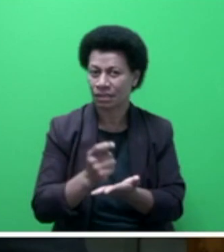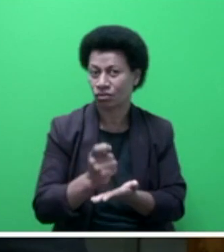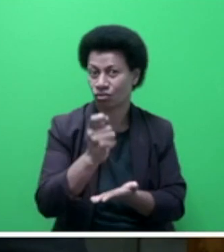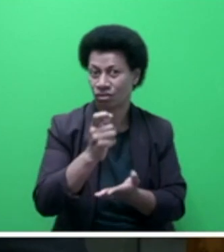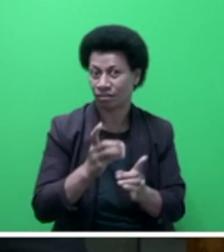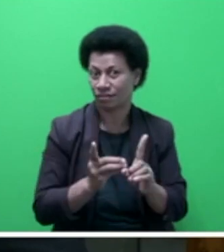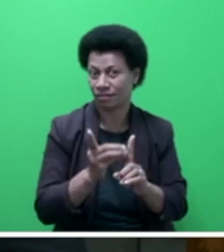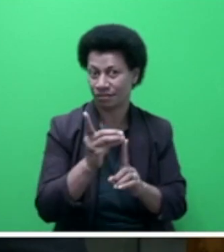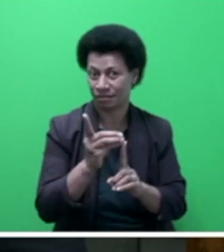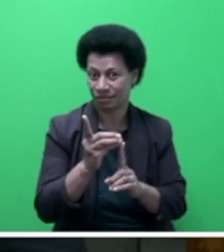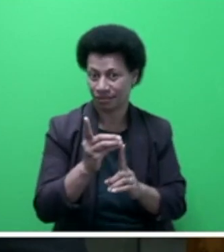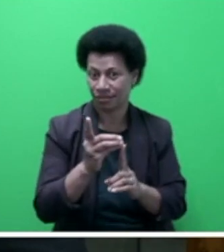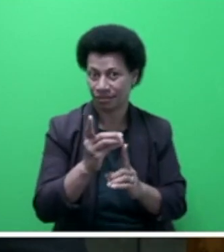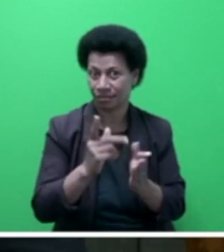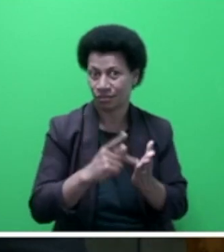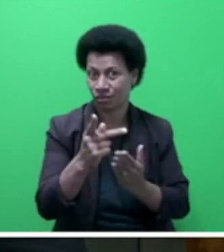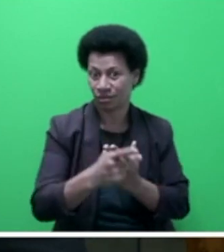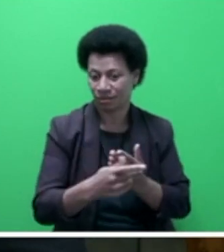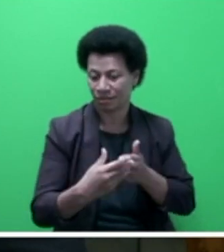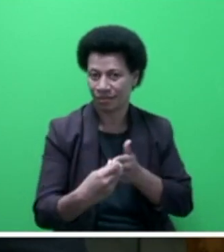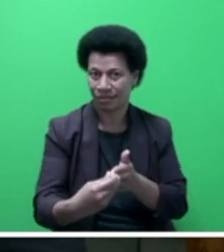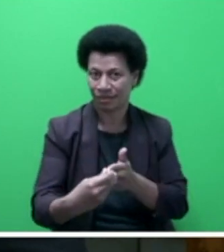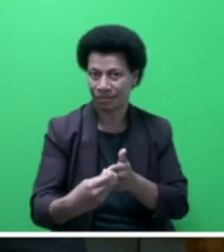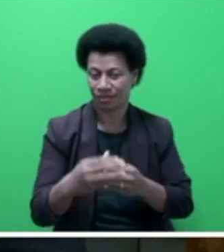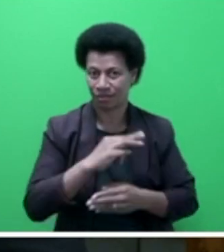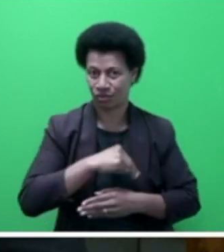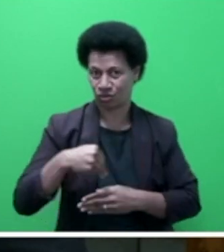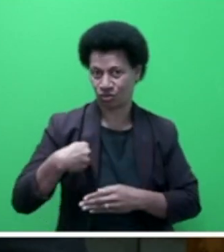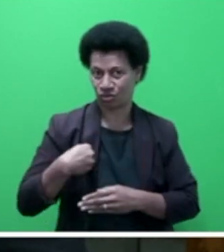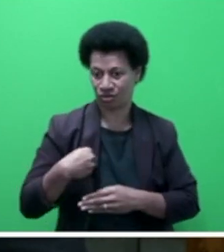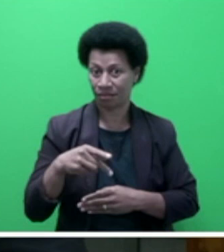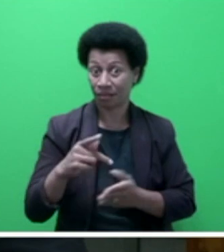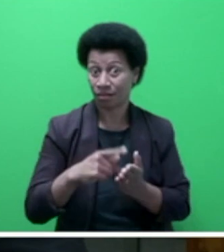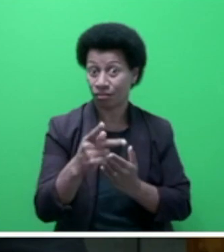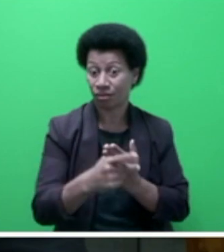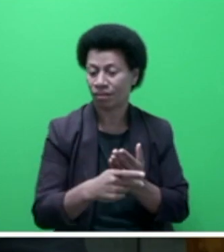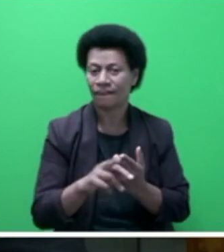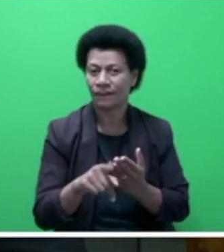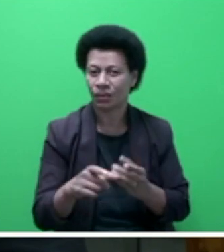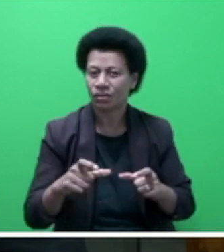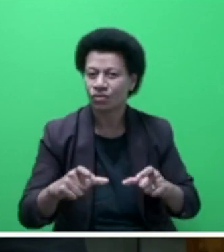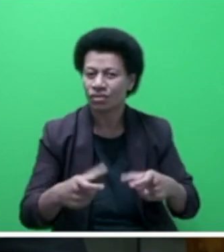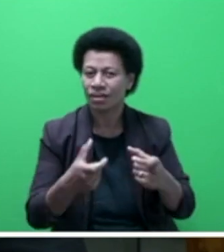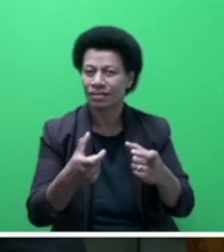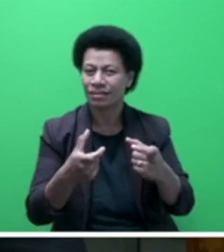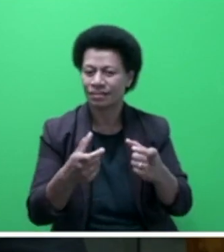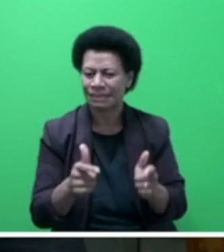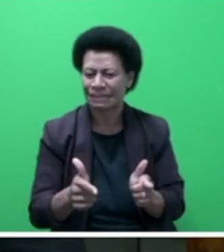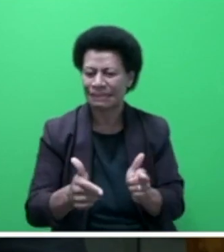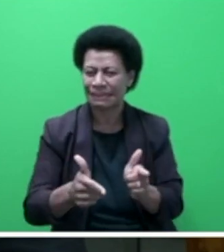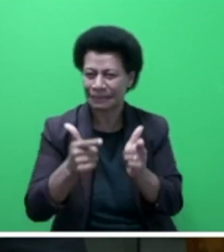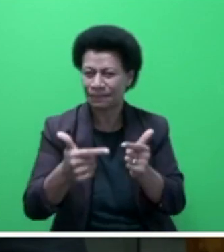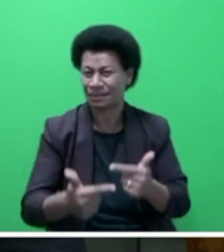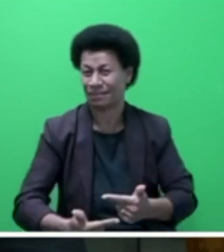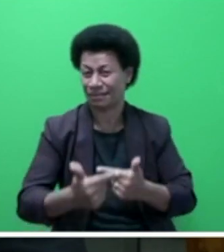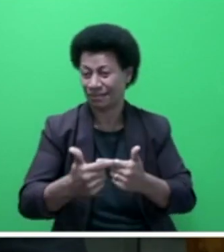development initiative to be led by the ministry. The initiative is designed in response to challenges such as limited awareness, knowledge, and